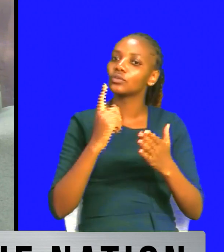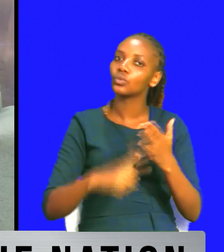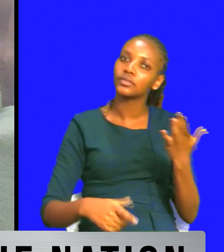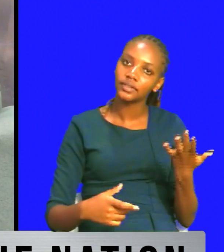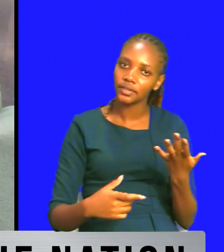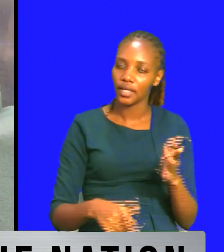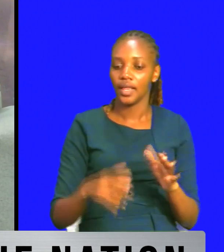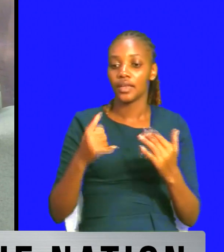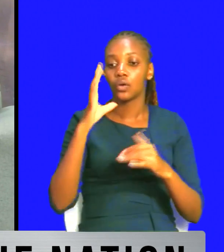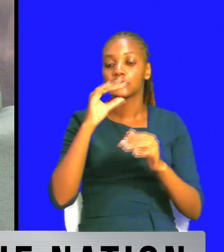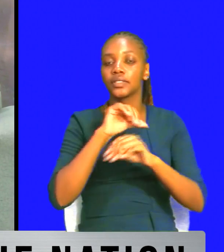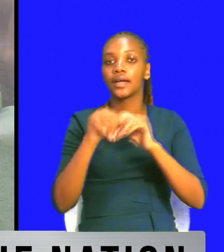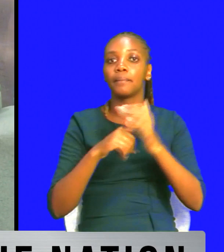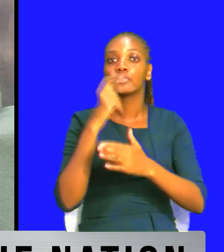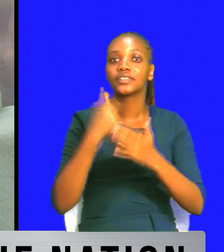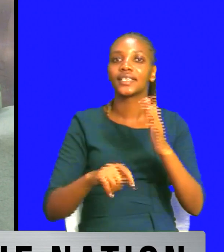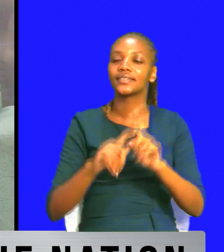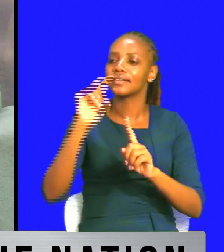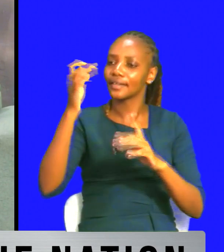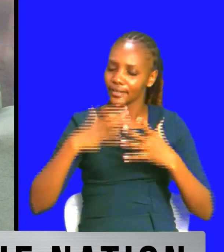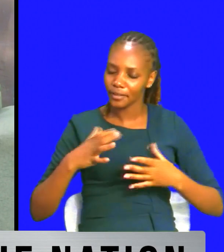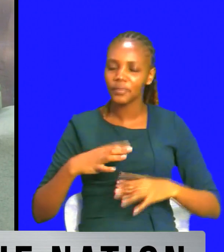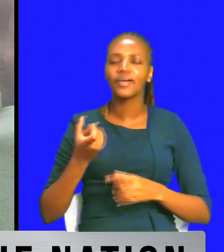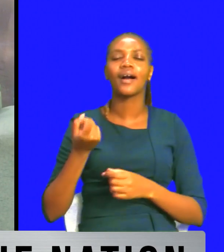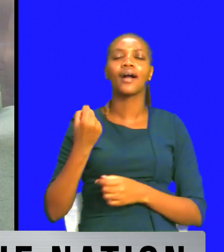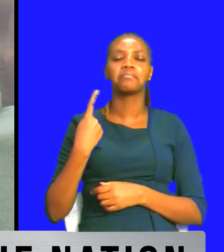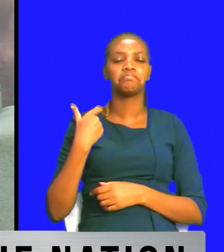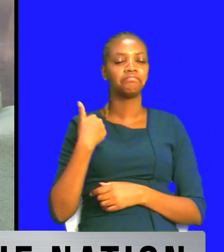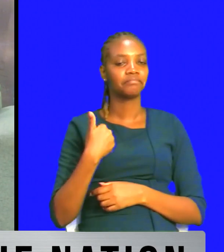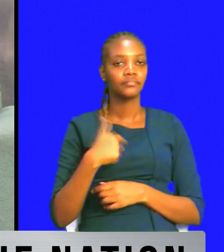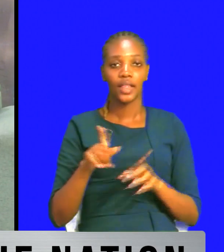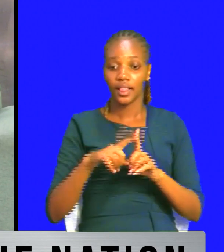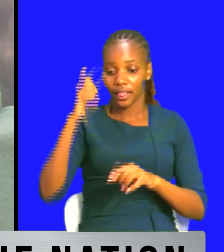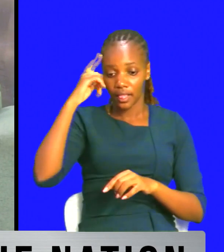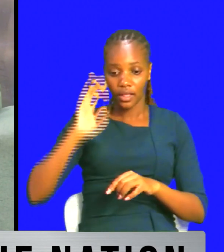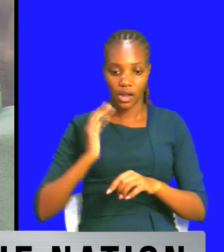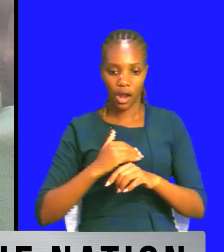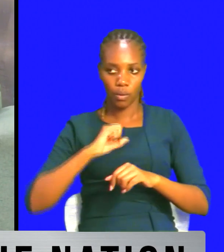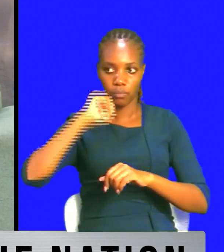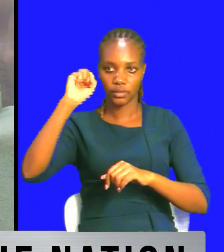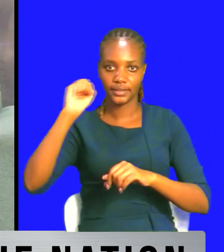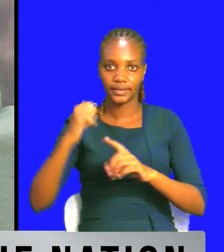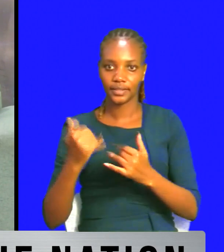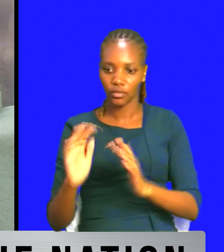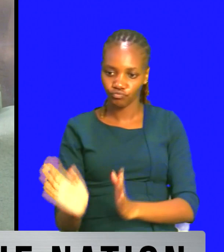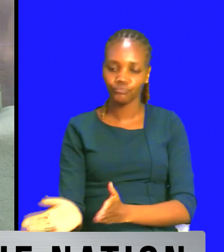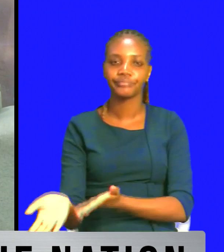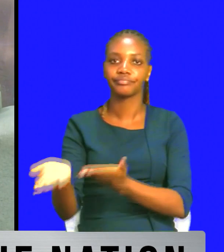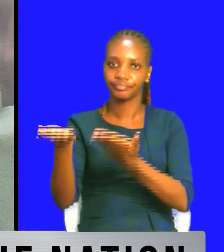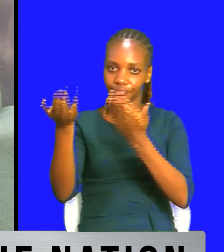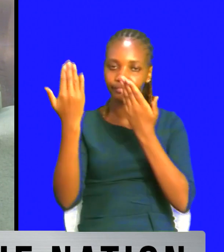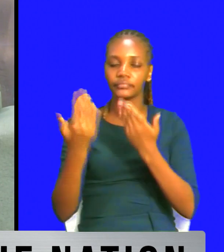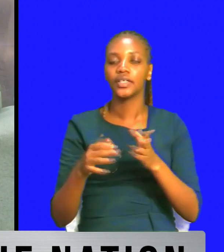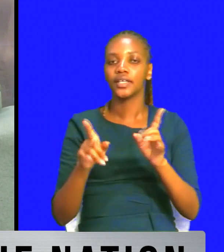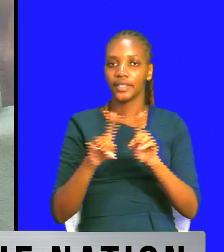Now you talk about taxes, a Kenyan is an expert, Jonah. So really, I think our politics has matured to a level of issues, and this is